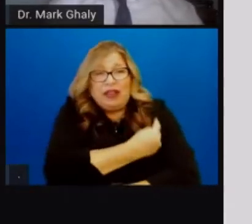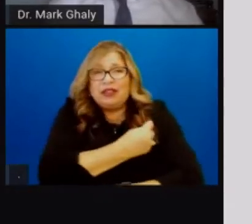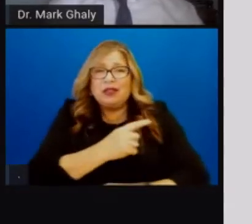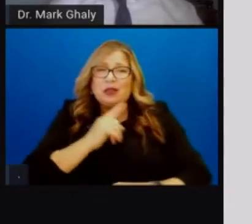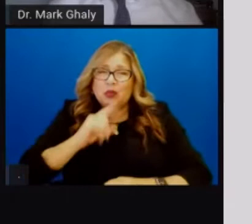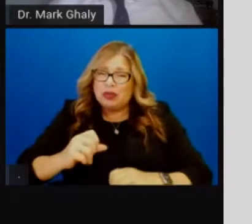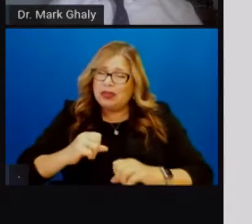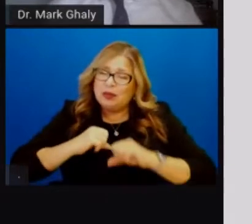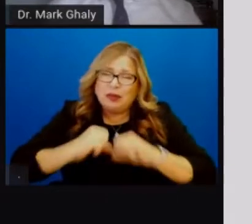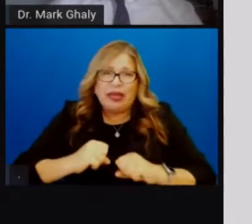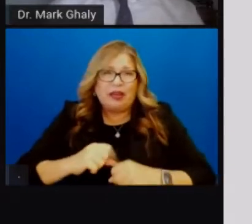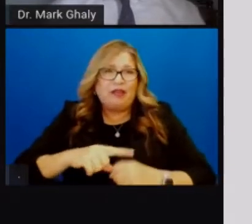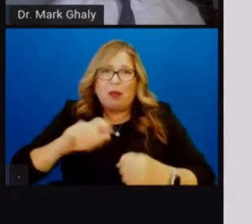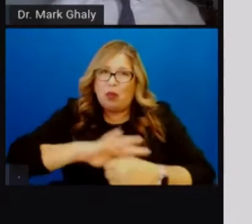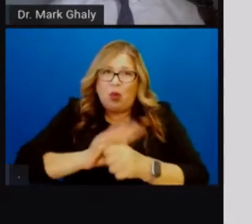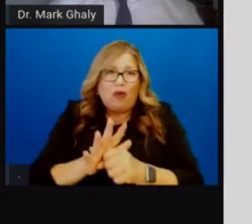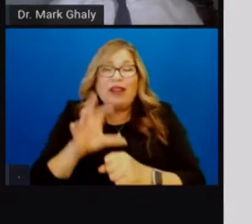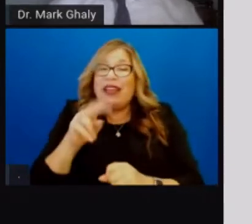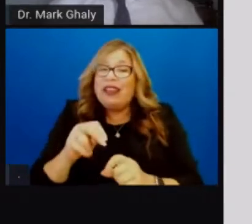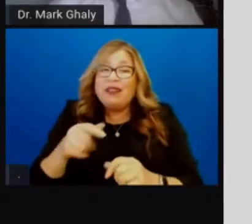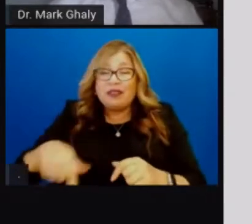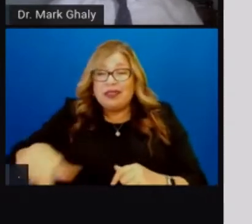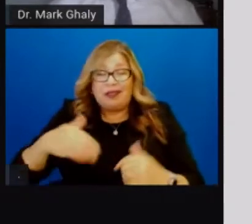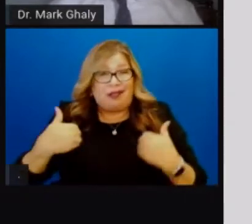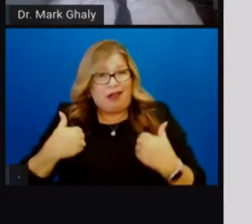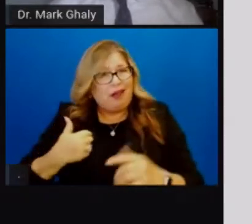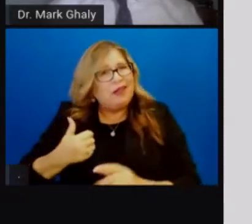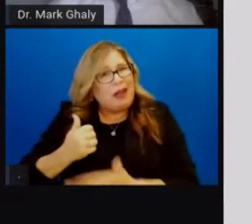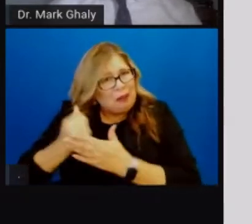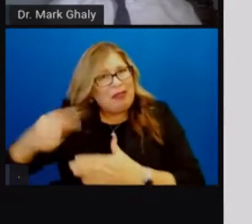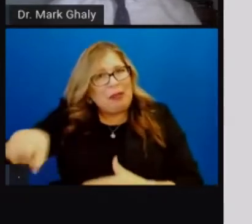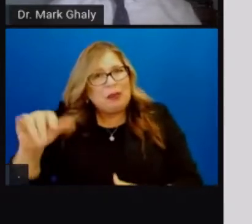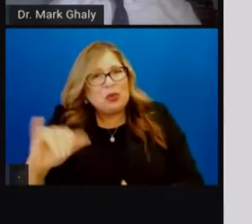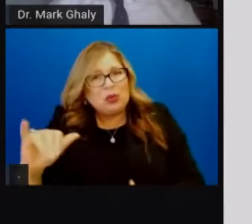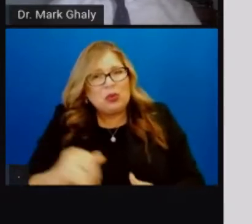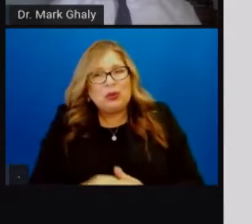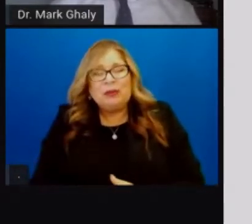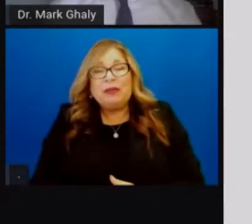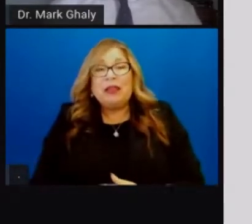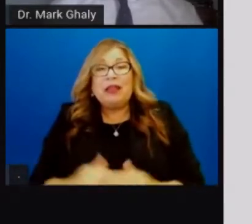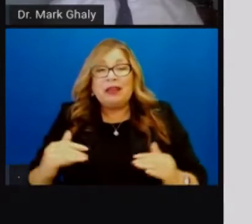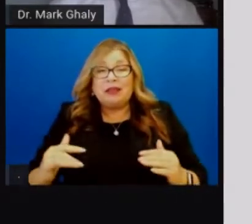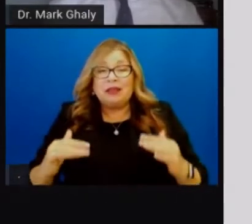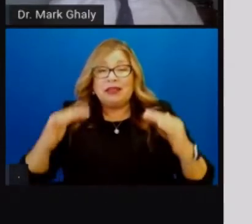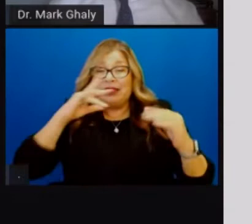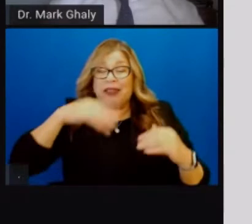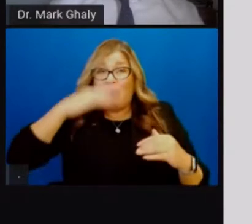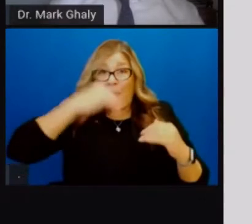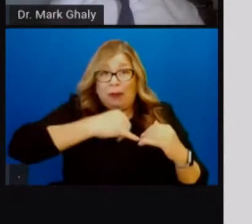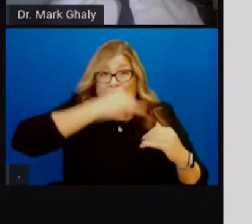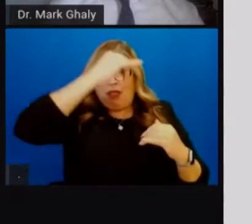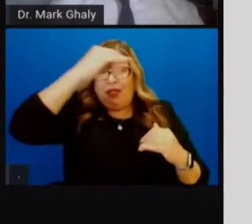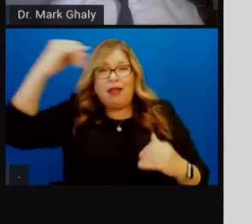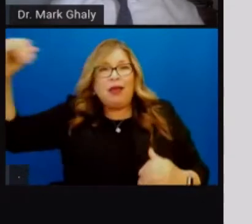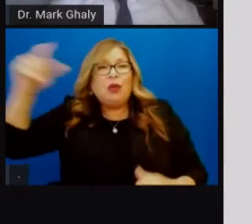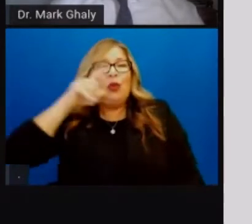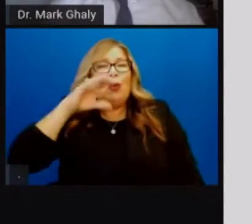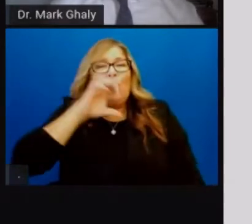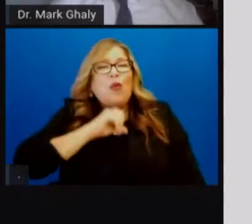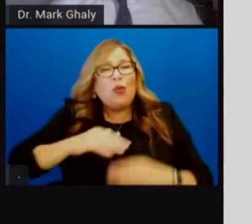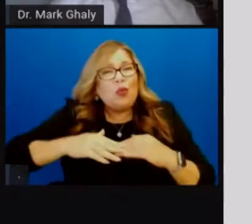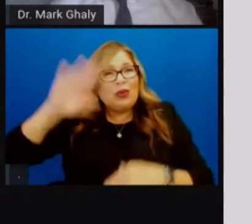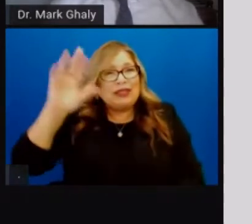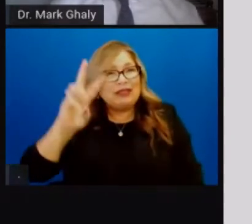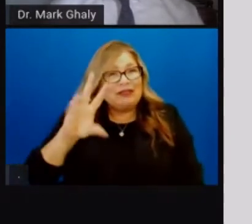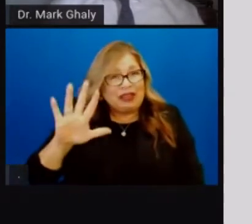citizens. And then I look at the top line, our oldest Californians, 65 and older. You heard both the governor and I